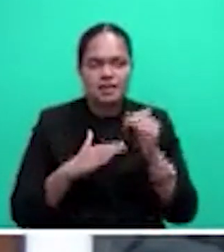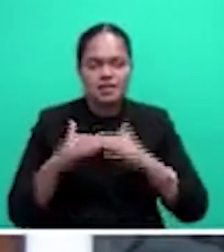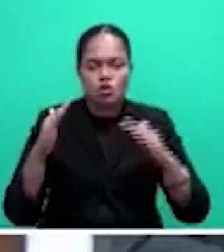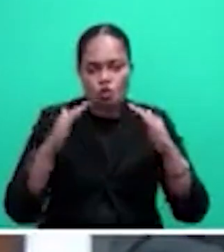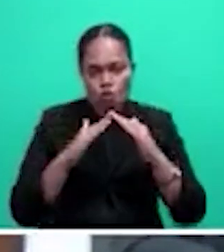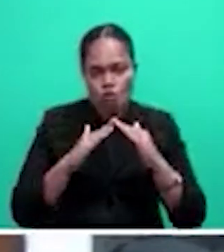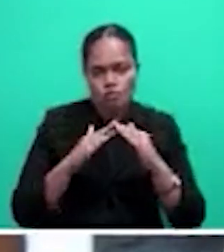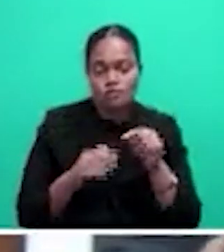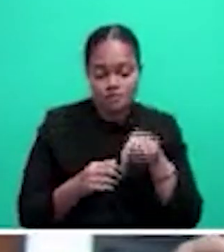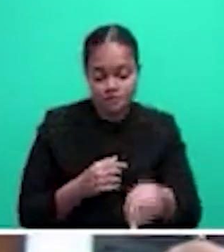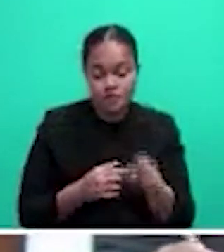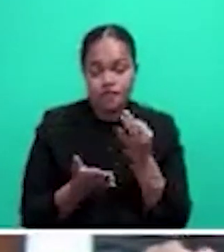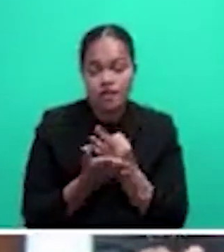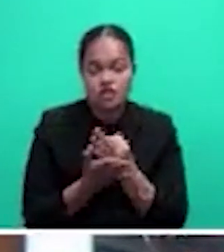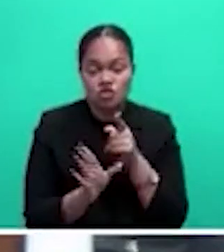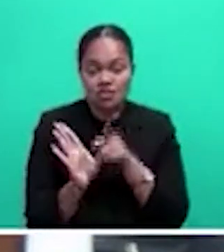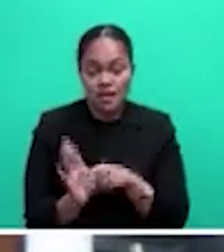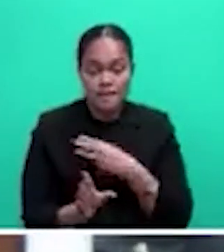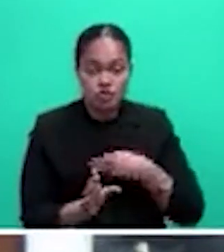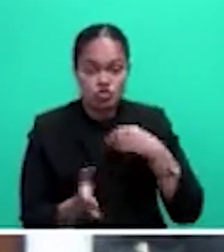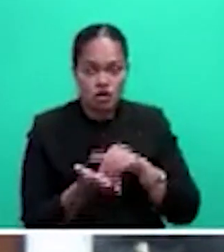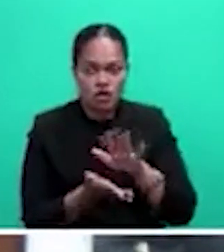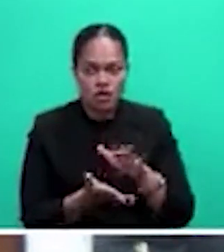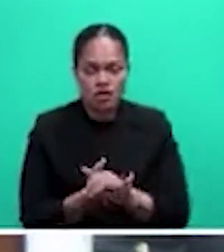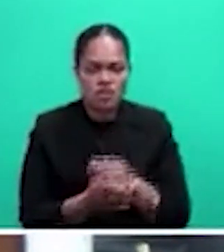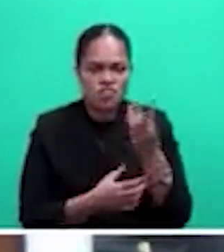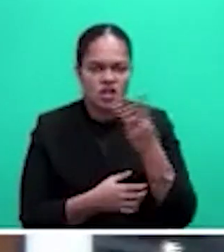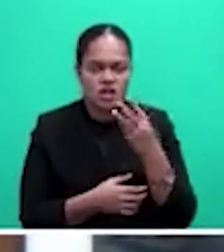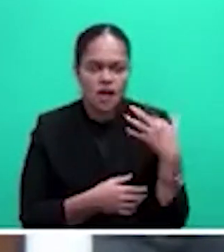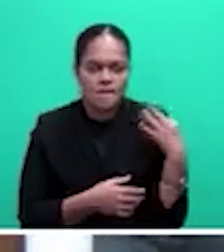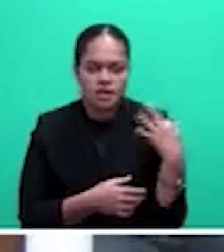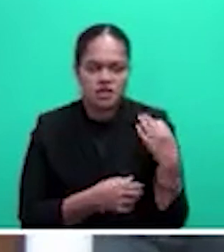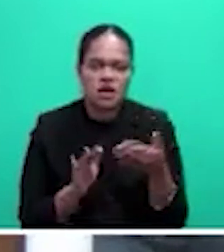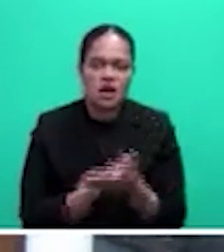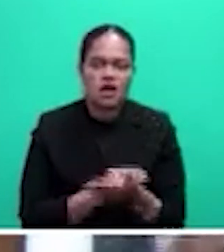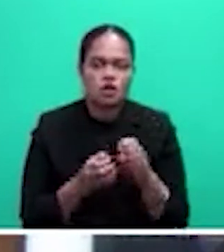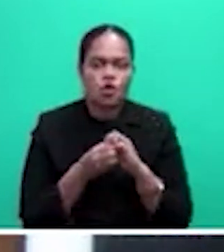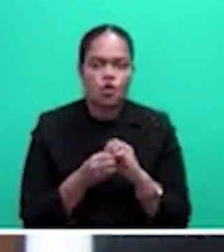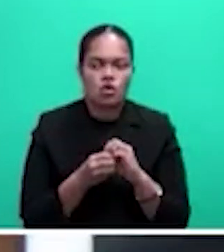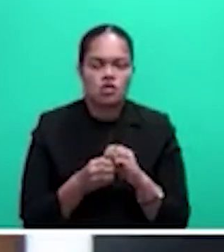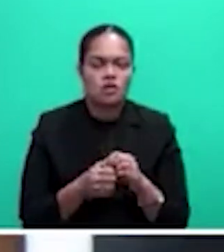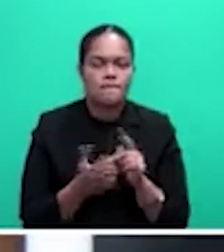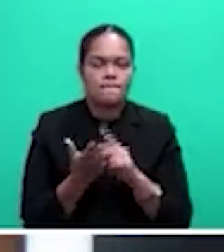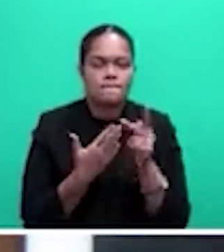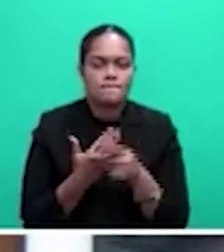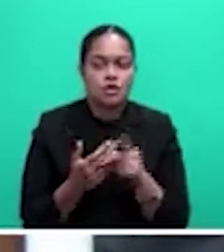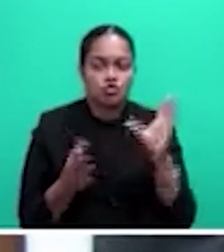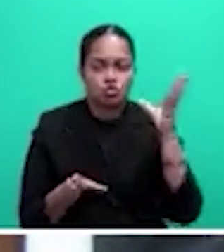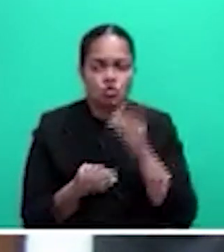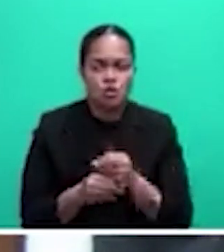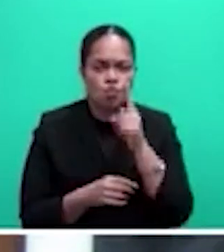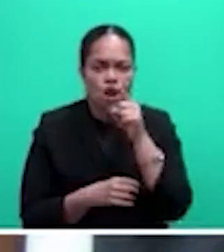sir, in this financial year, the Ministry approved a total of 113 applications on the First Home Ownership Initiative with a total payout of more